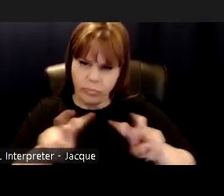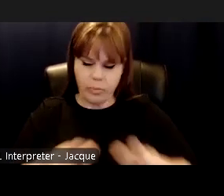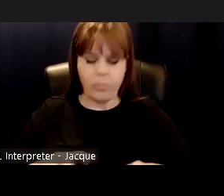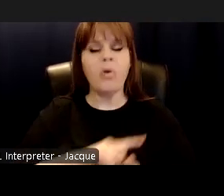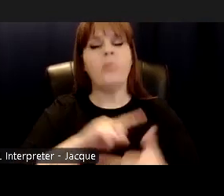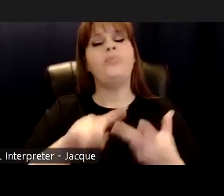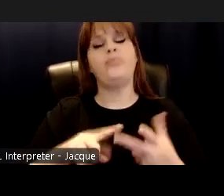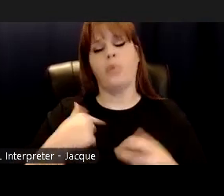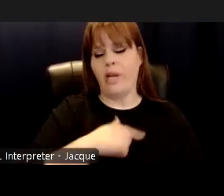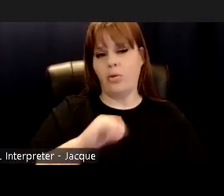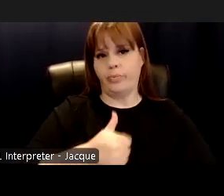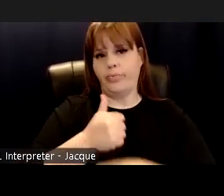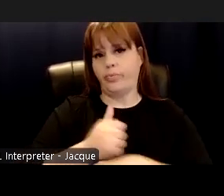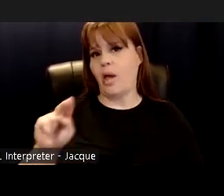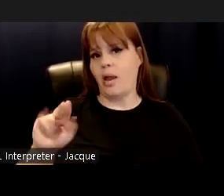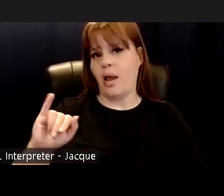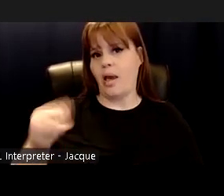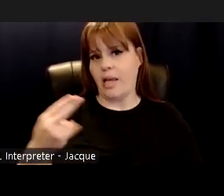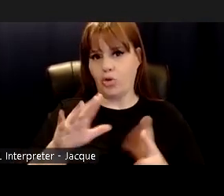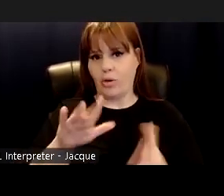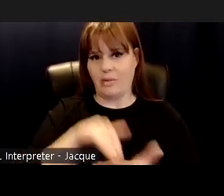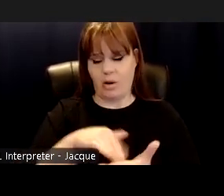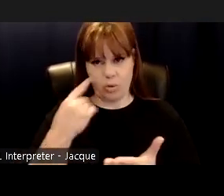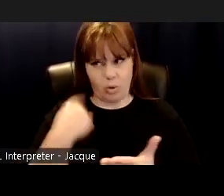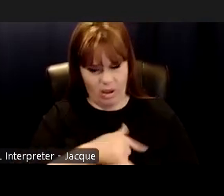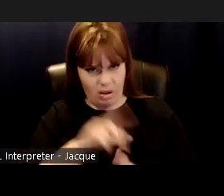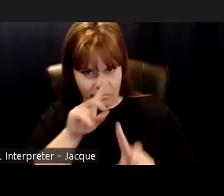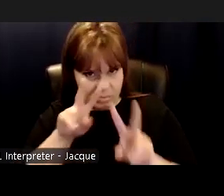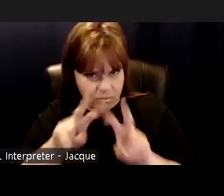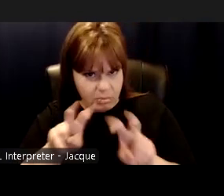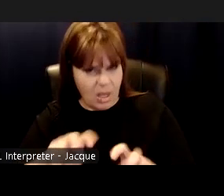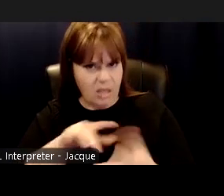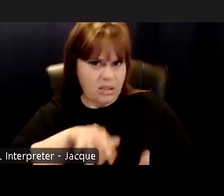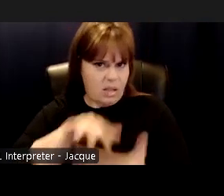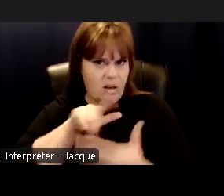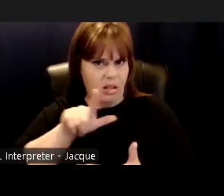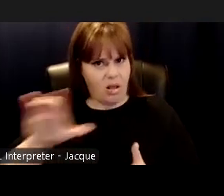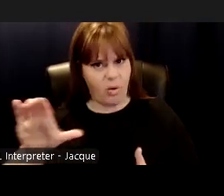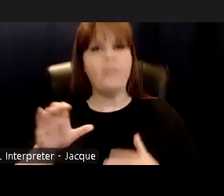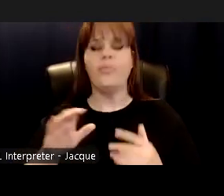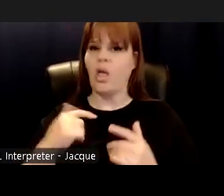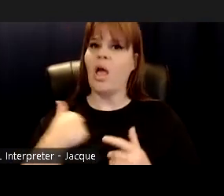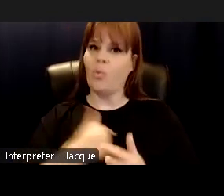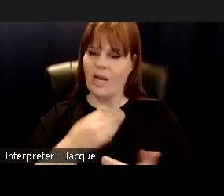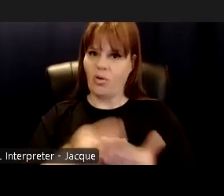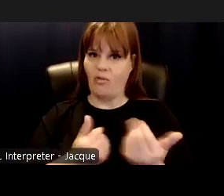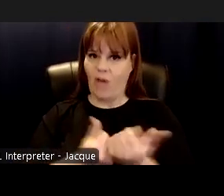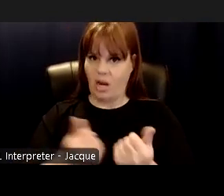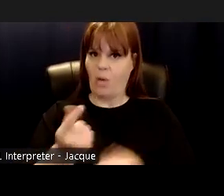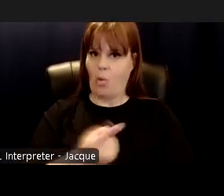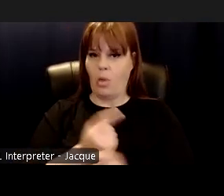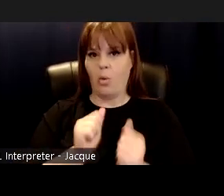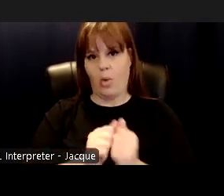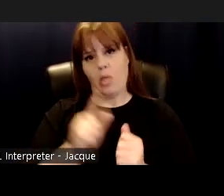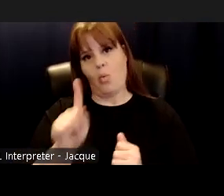Infection-Associated Chronic Conditions. This is really important, and we need to fund it appropriately with $1 billion per year. We need to be able to unify